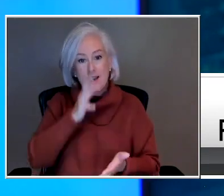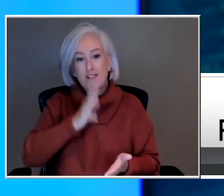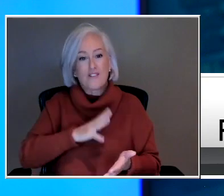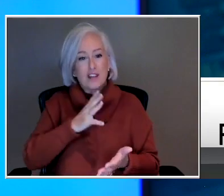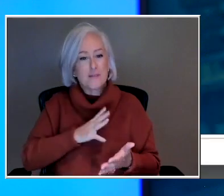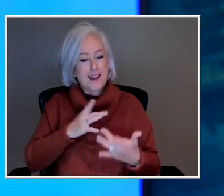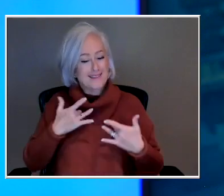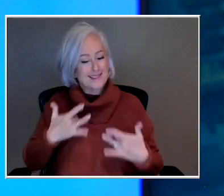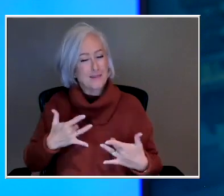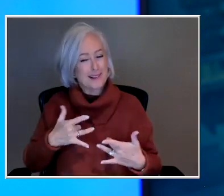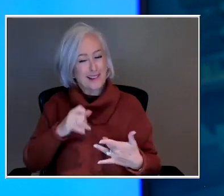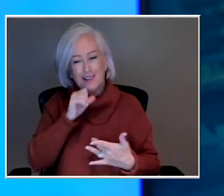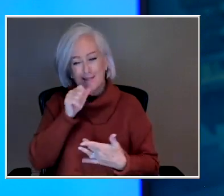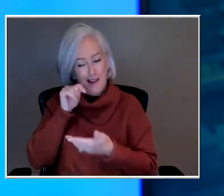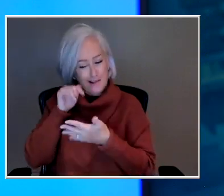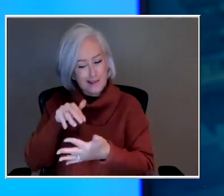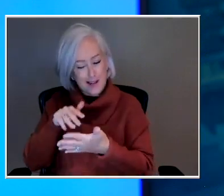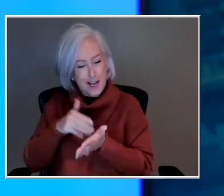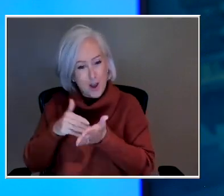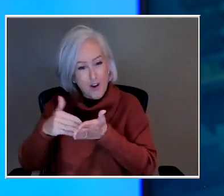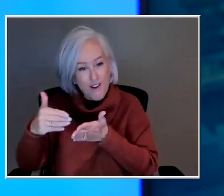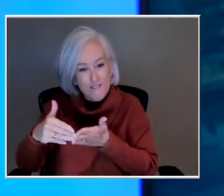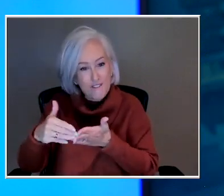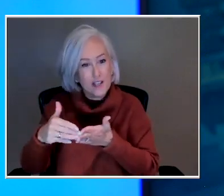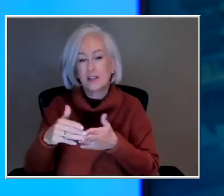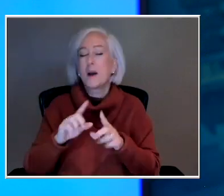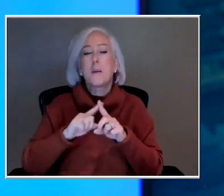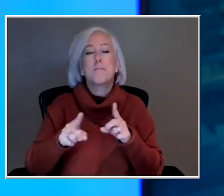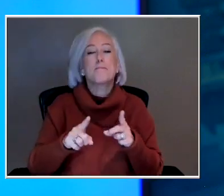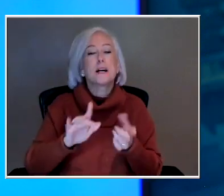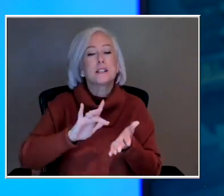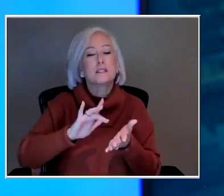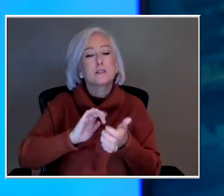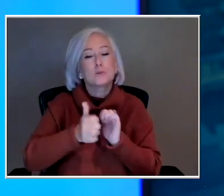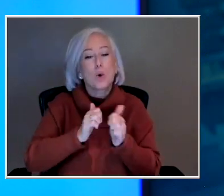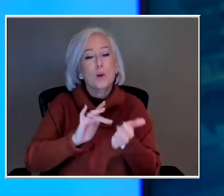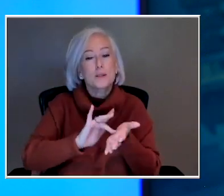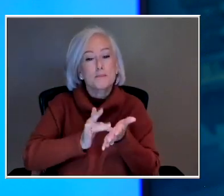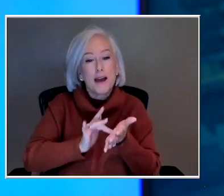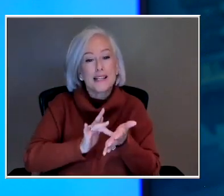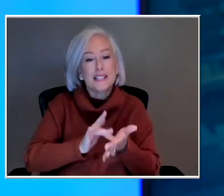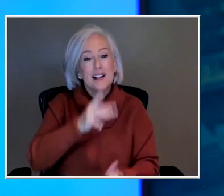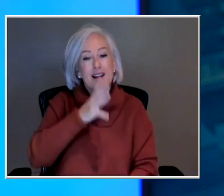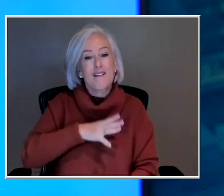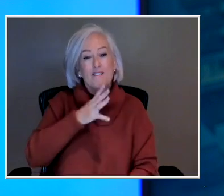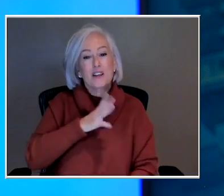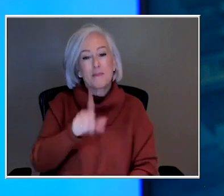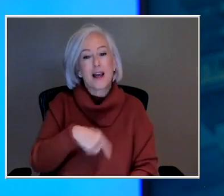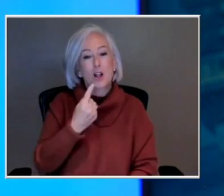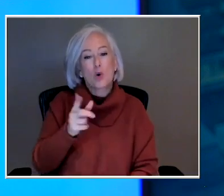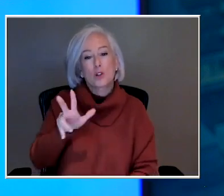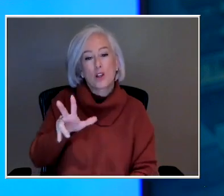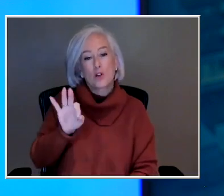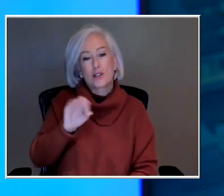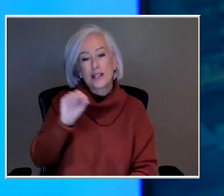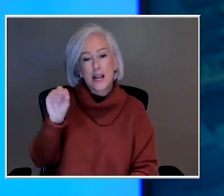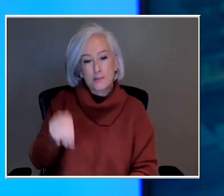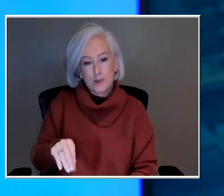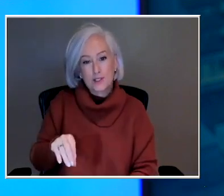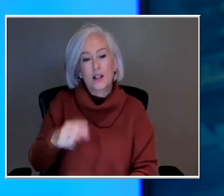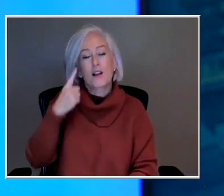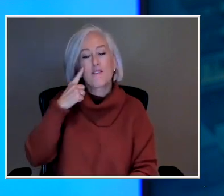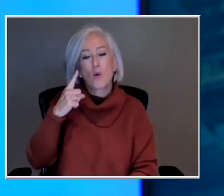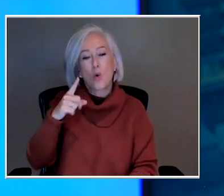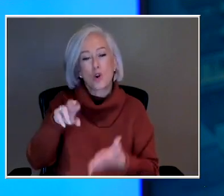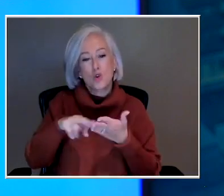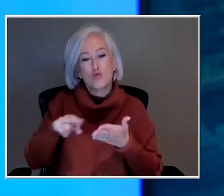comes to our sports medicine protocols, you know, females represent only about 39% of participants in our research studies. And